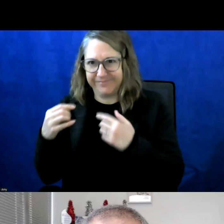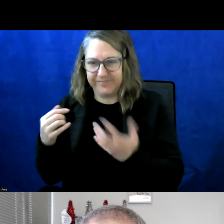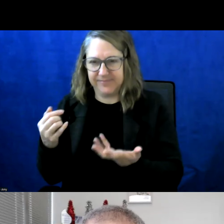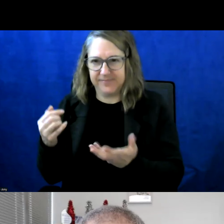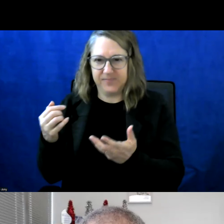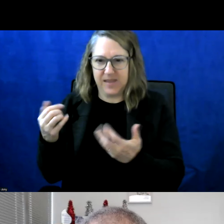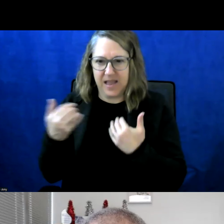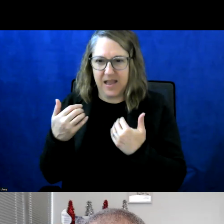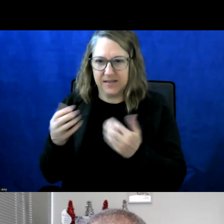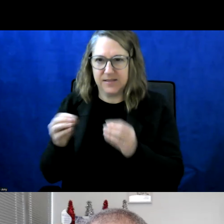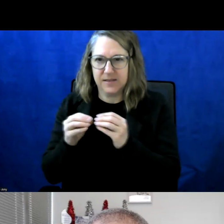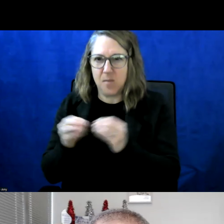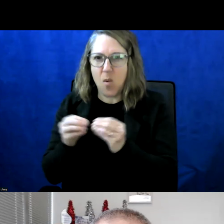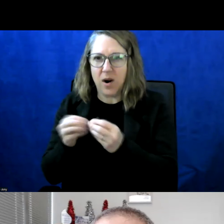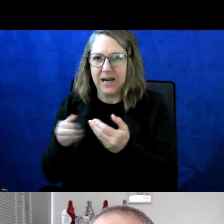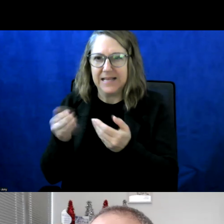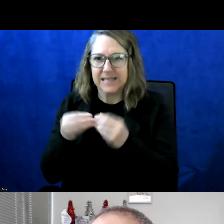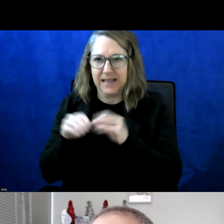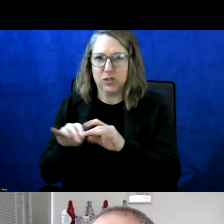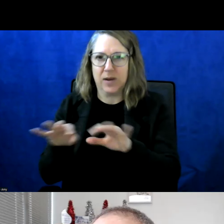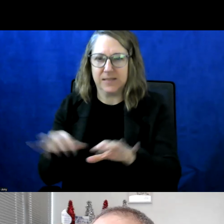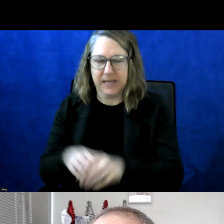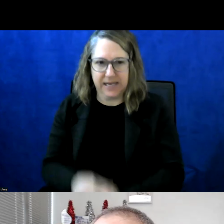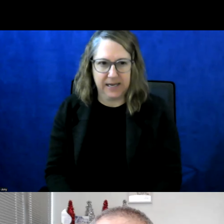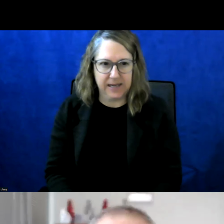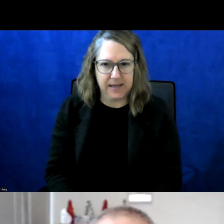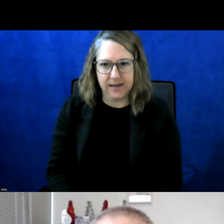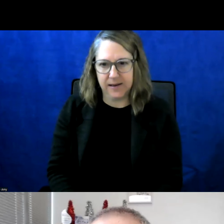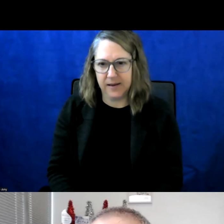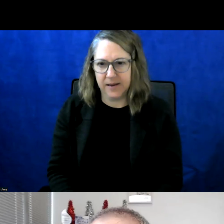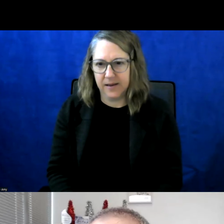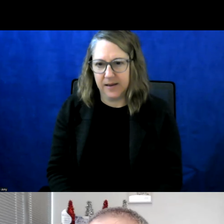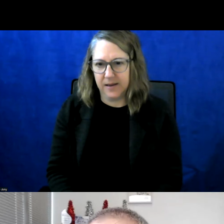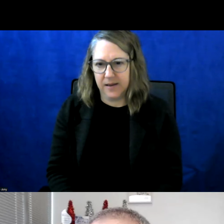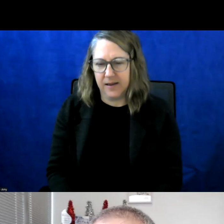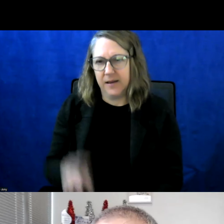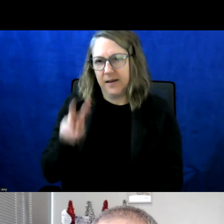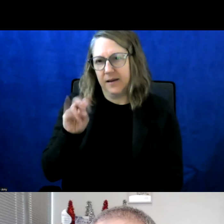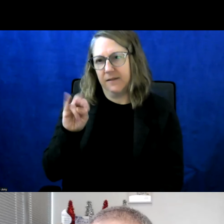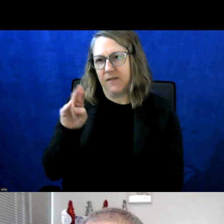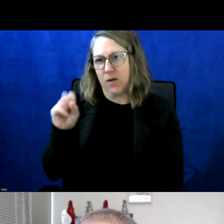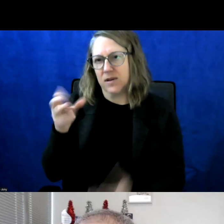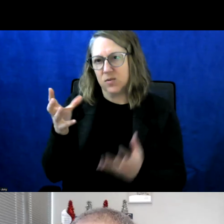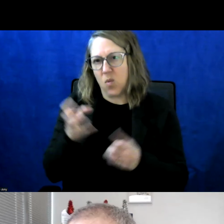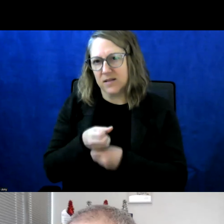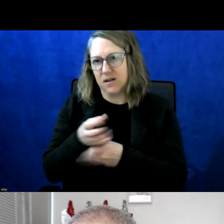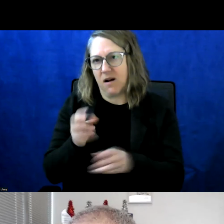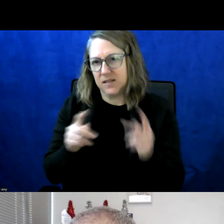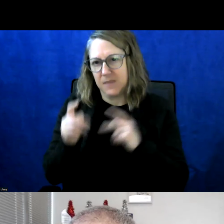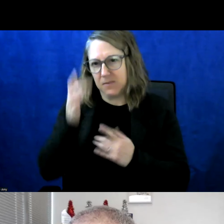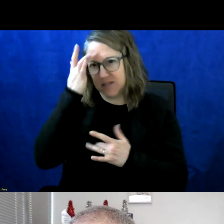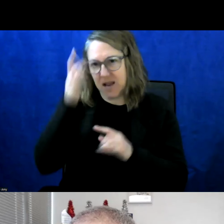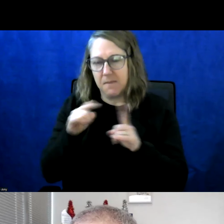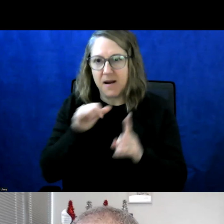variants that are now more transmissible. In general, a virus says to itself, well, you know what? I want to make people sick, but I don't want to make them too